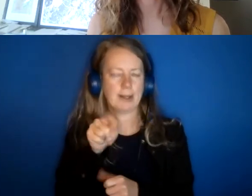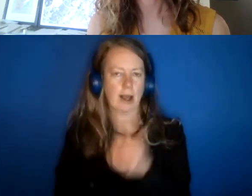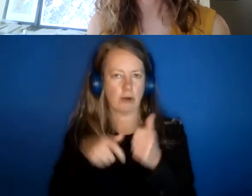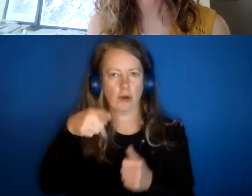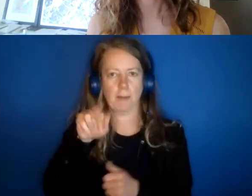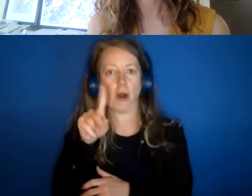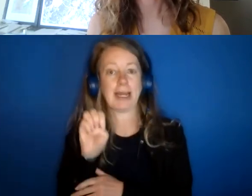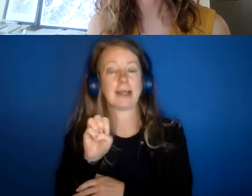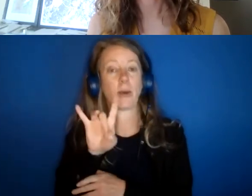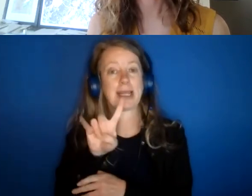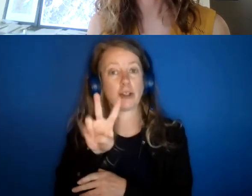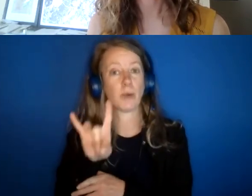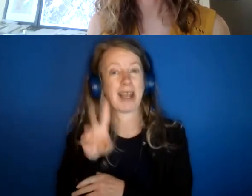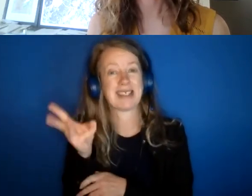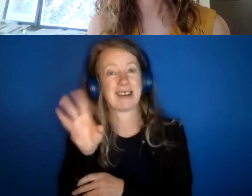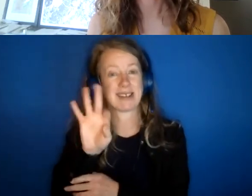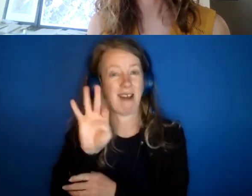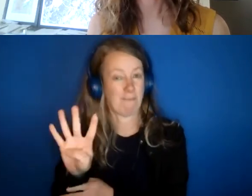code